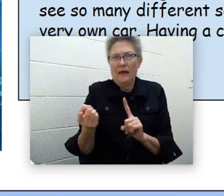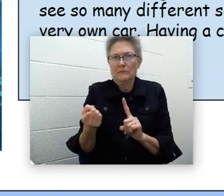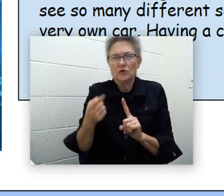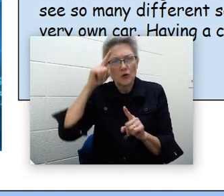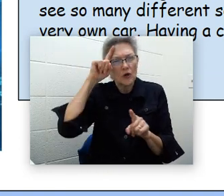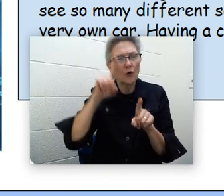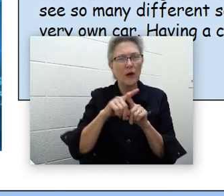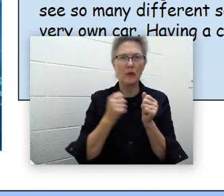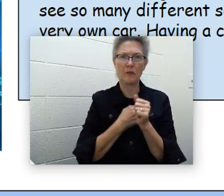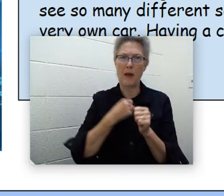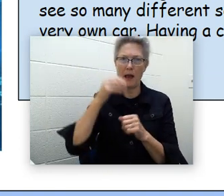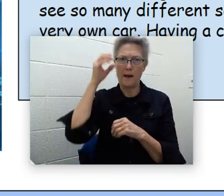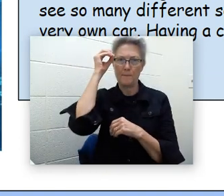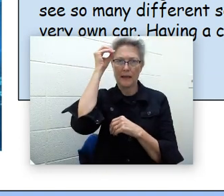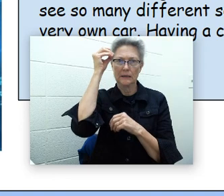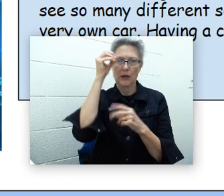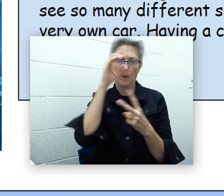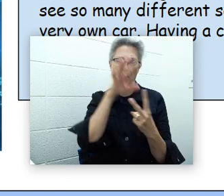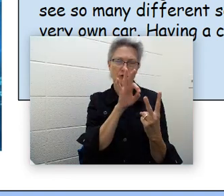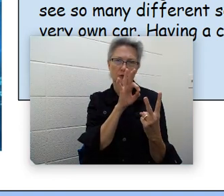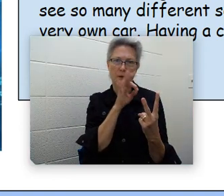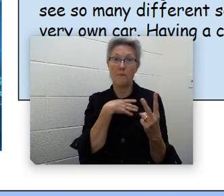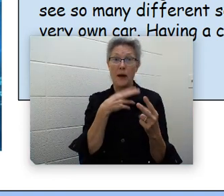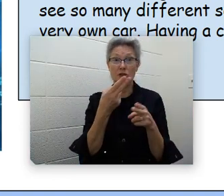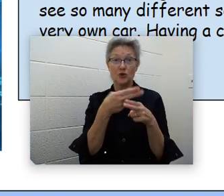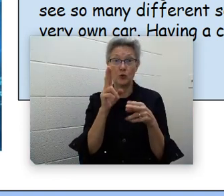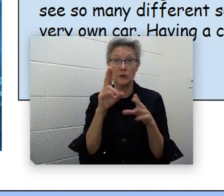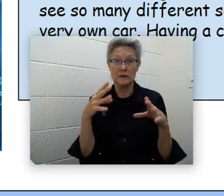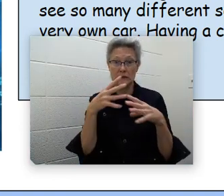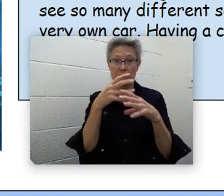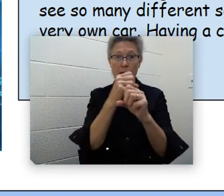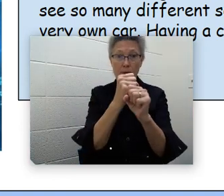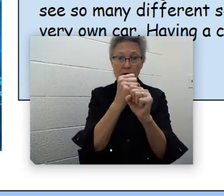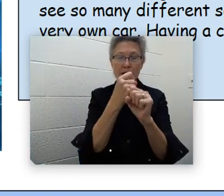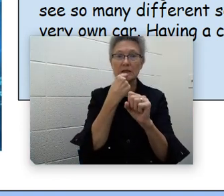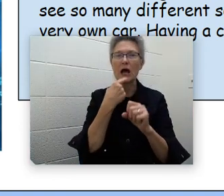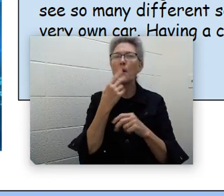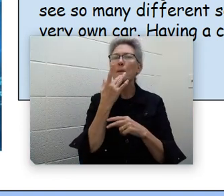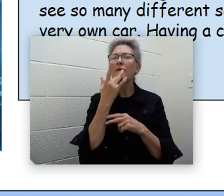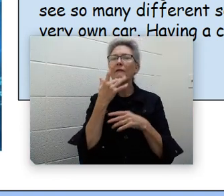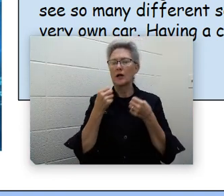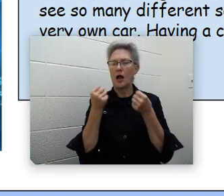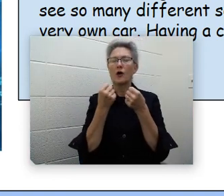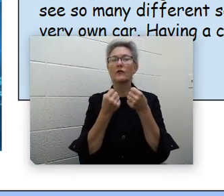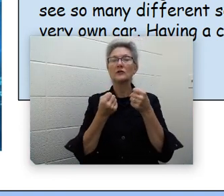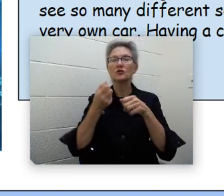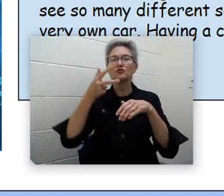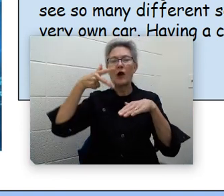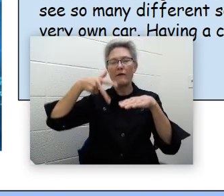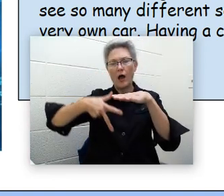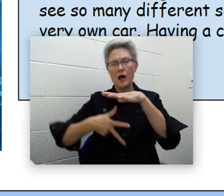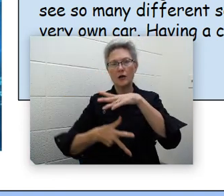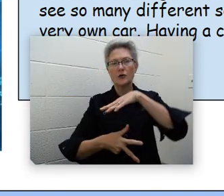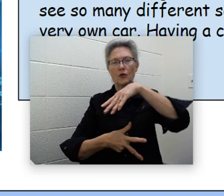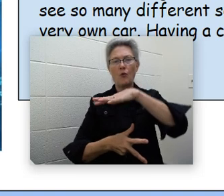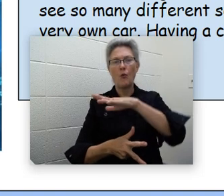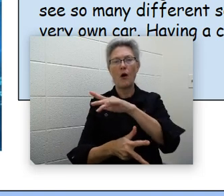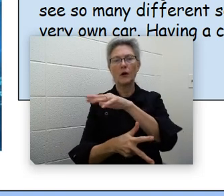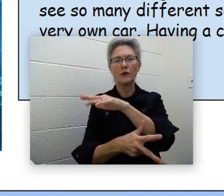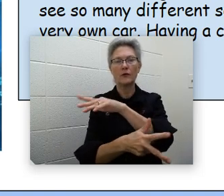agree with my opinion. So my short summary says, I would rather have a car that can go underwater because I could have so many